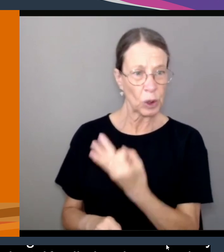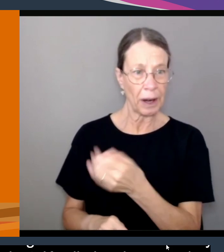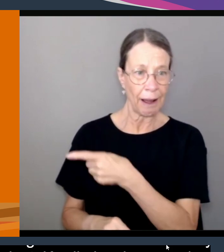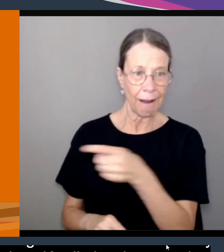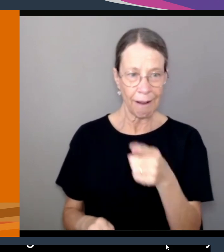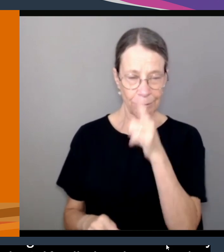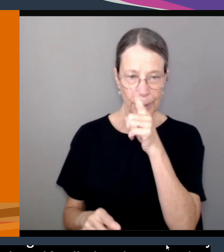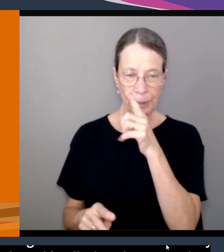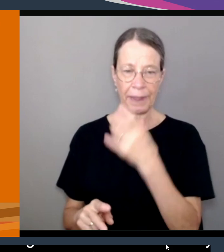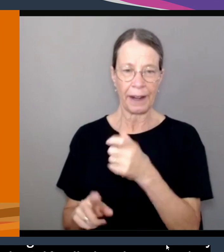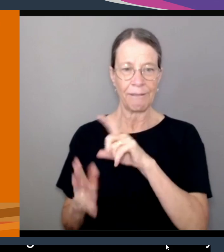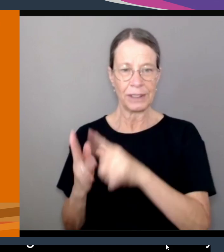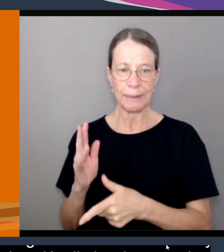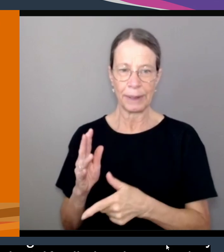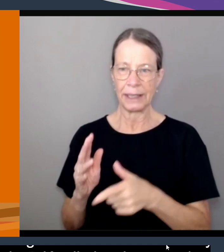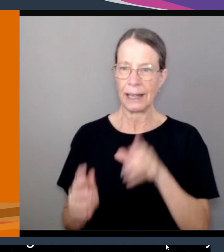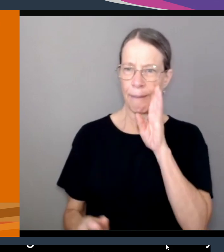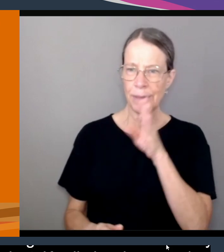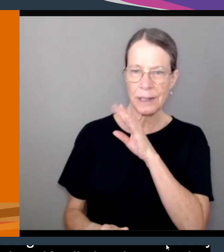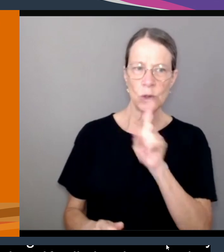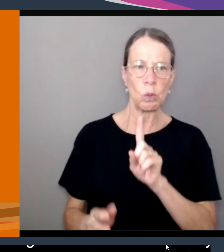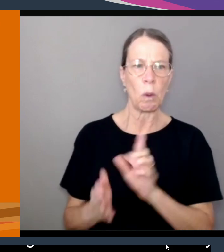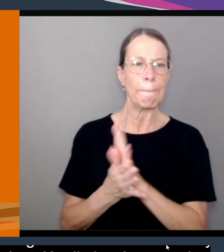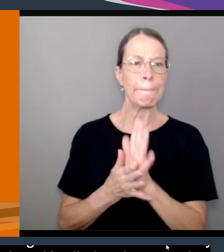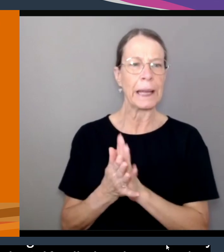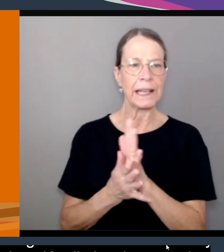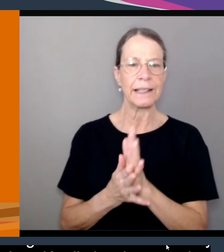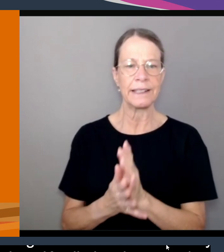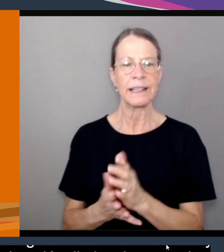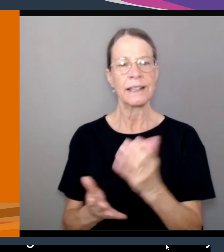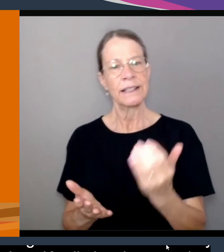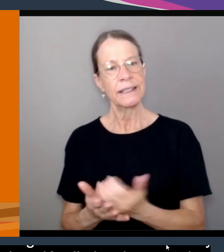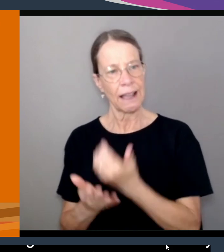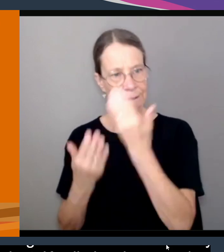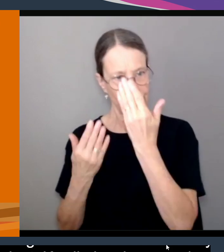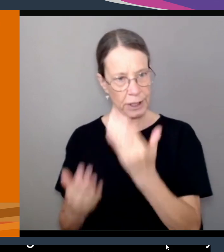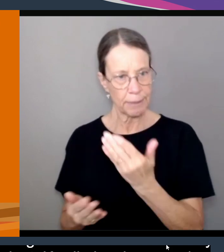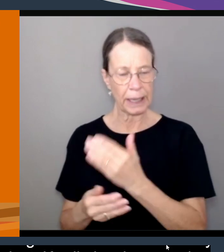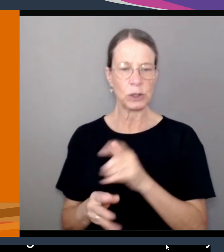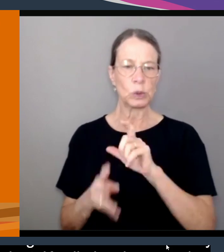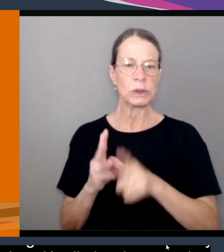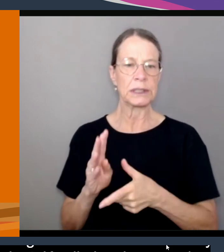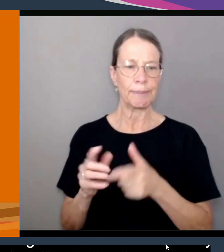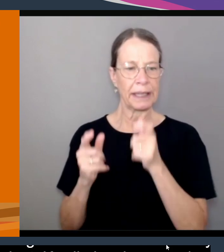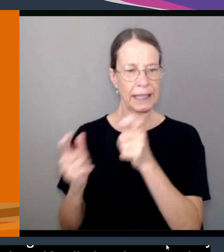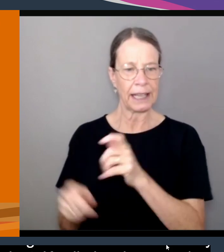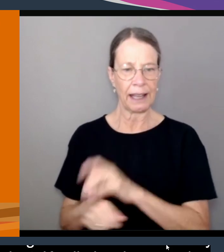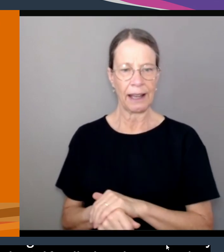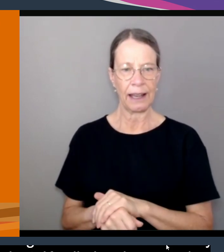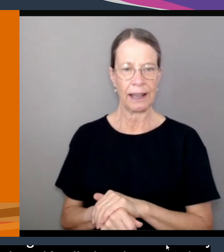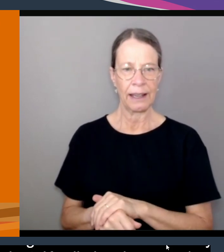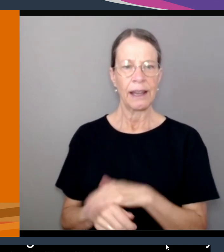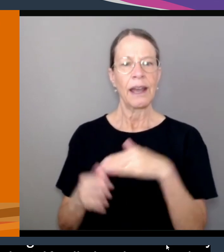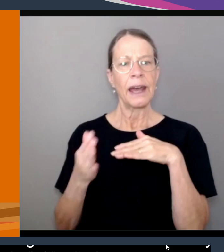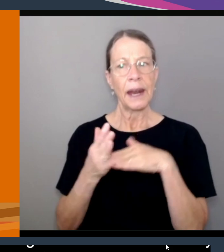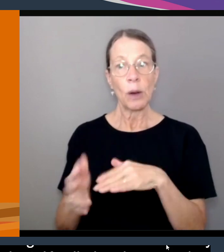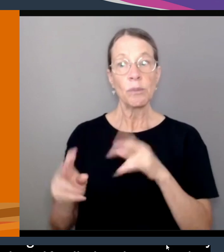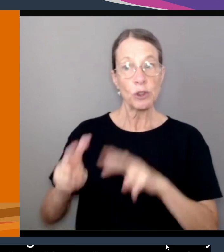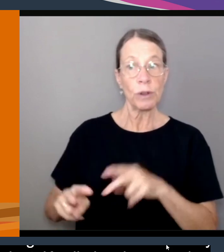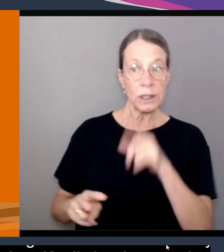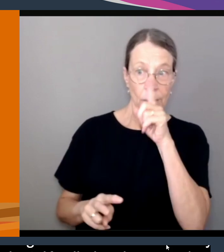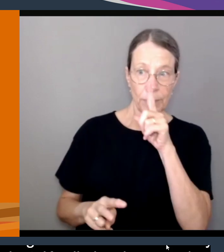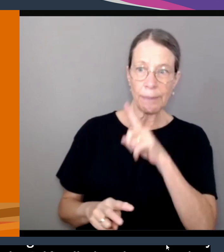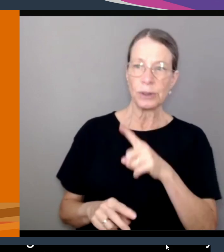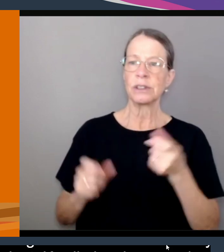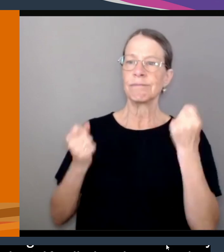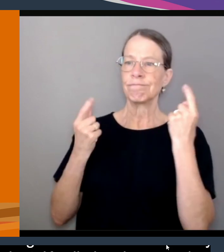care. When lived experience shapes the research, it helps the research to stay grounded in real-world experiences and